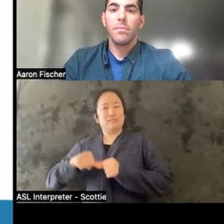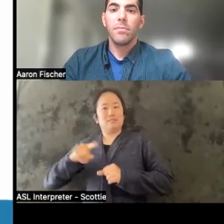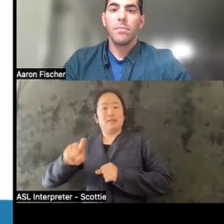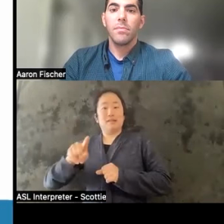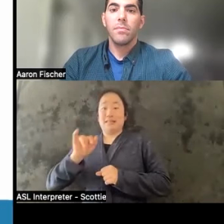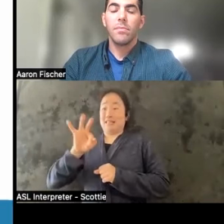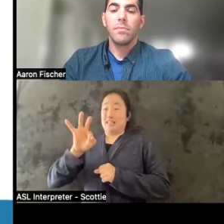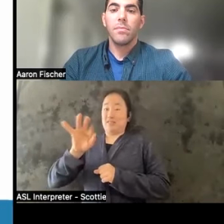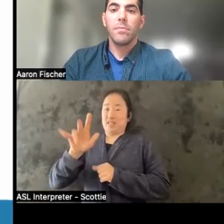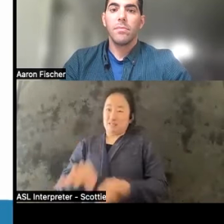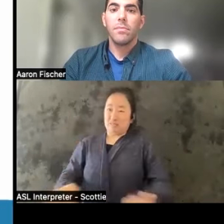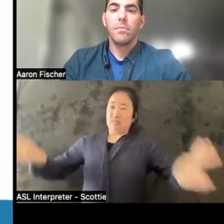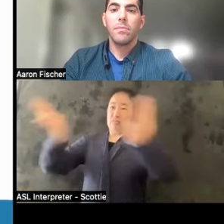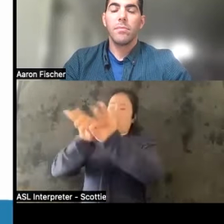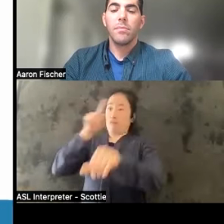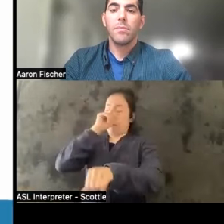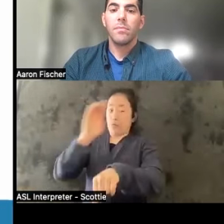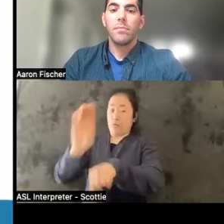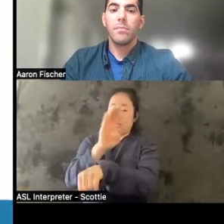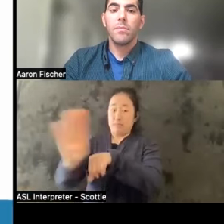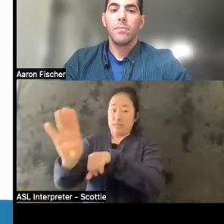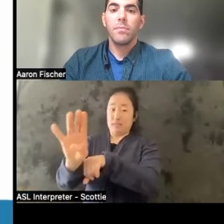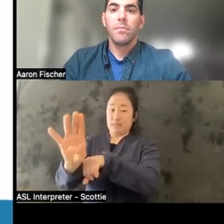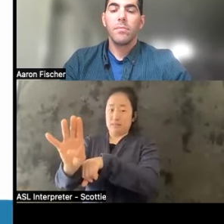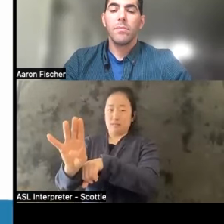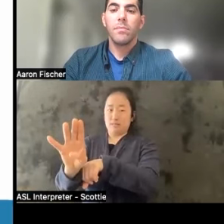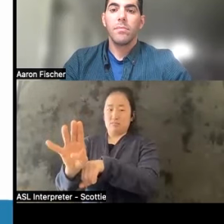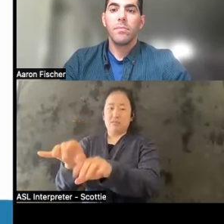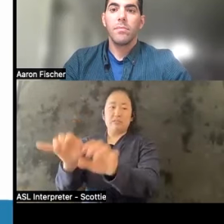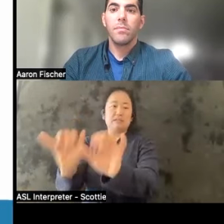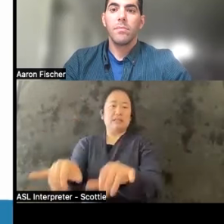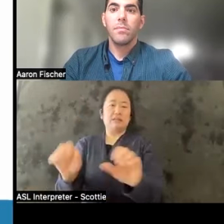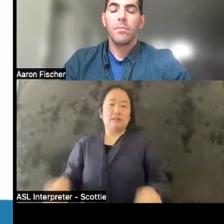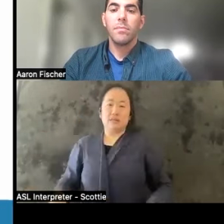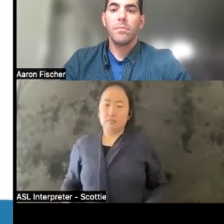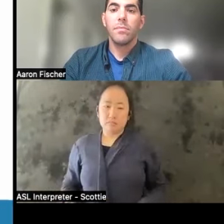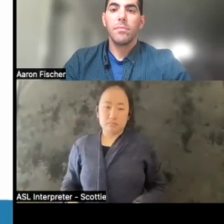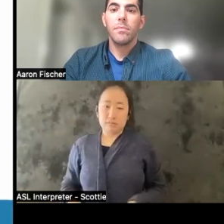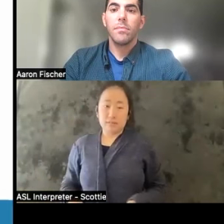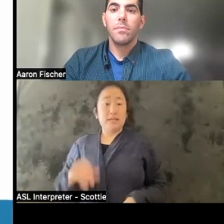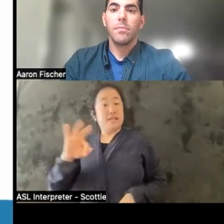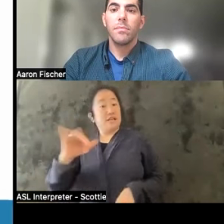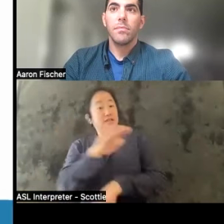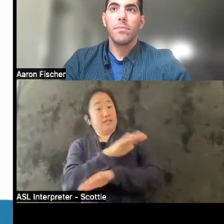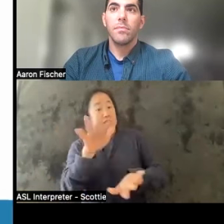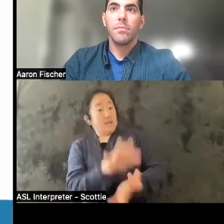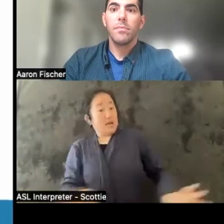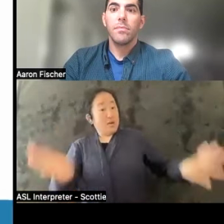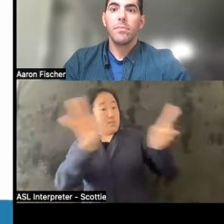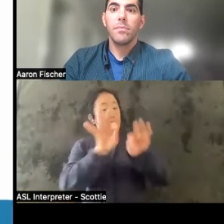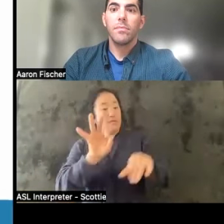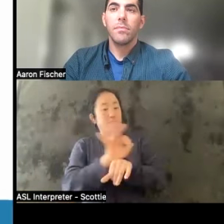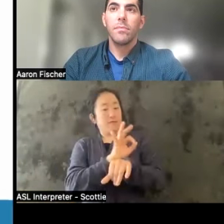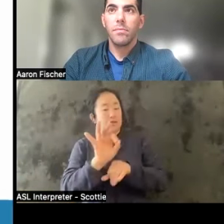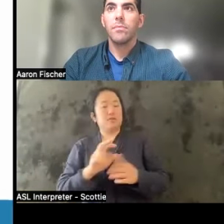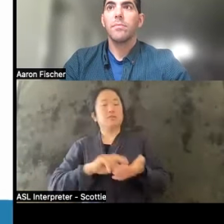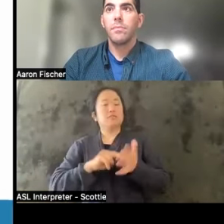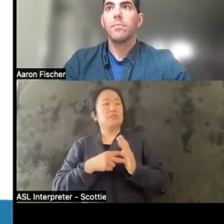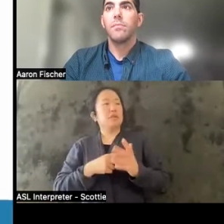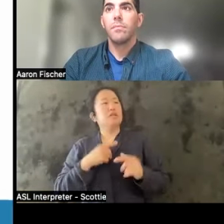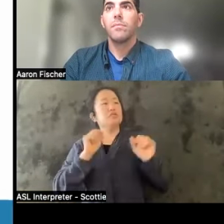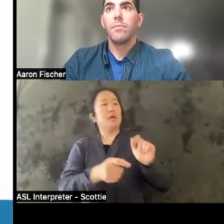to be changed, at least not permanently. And if something is not an essential function, then changing it is a very typical accommodation.